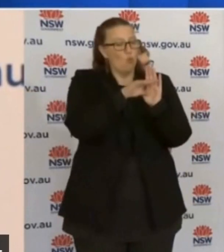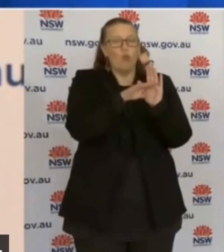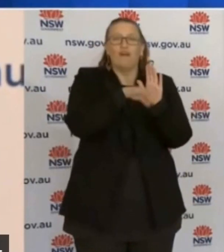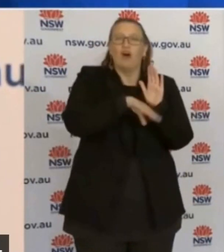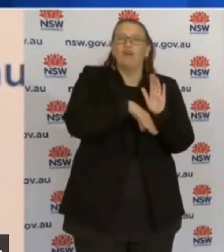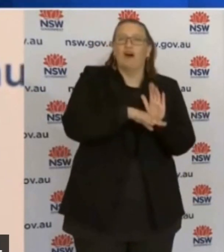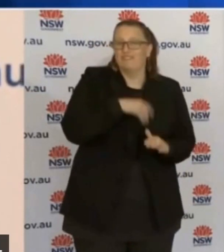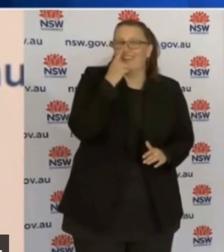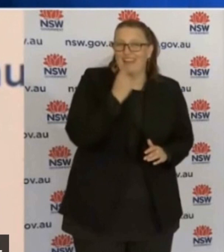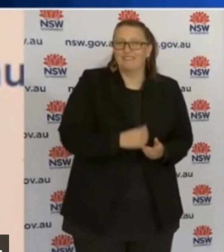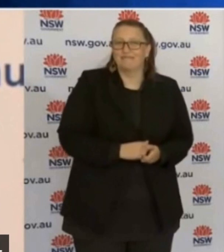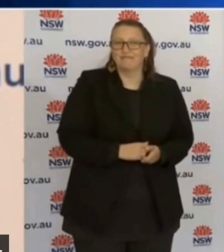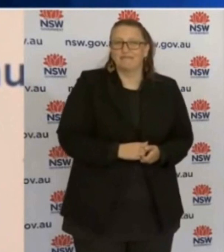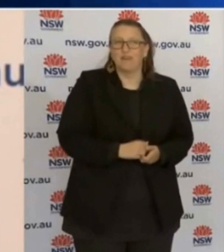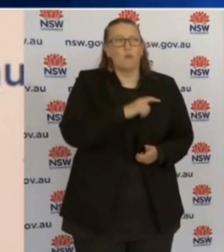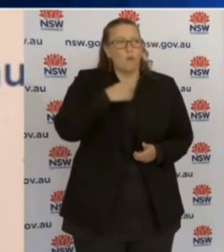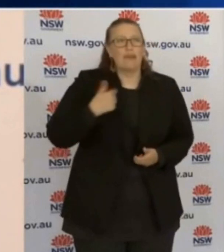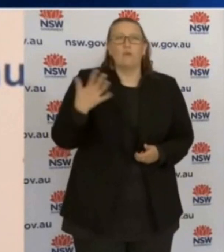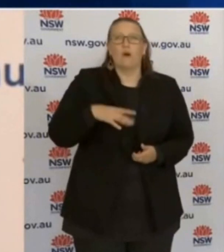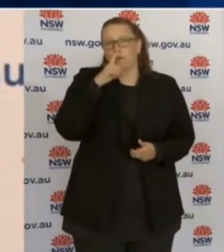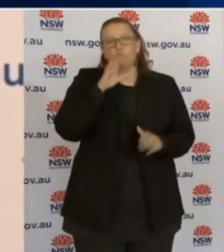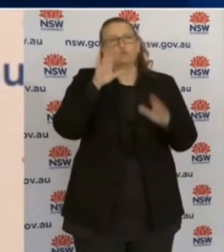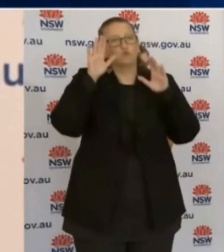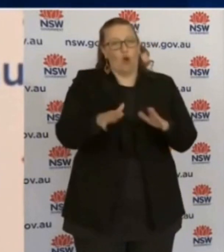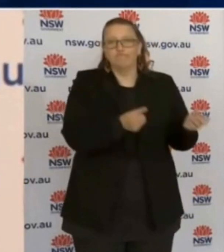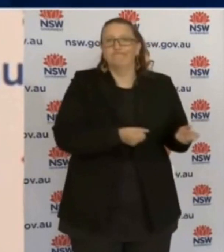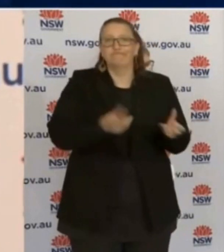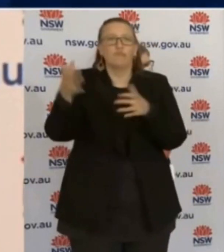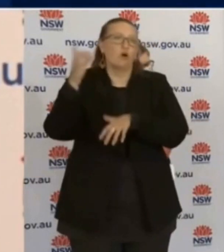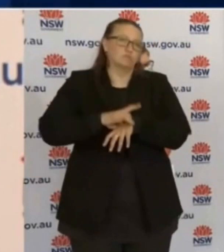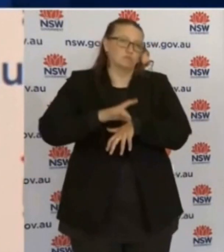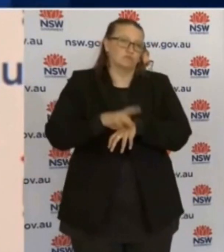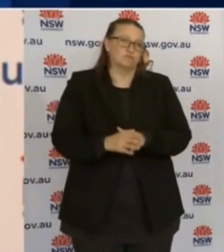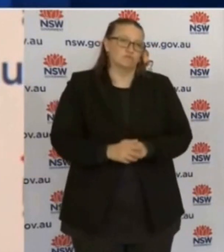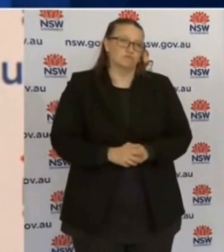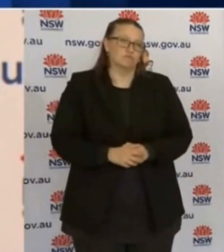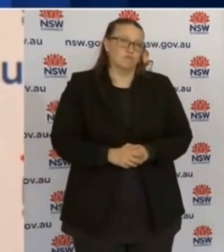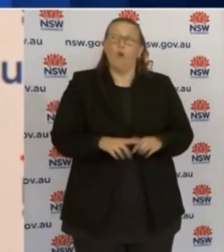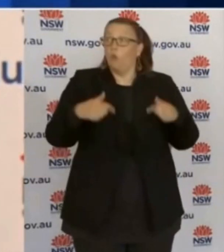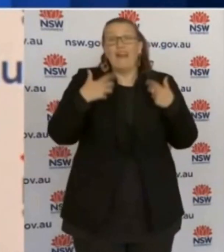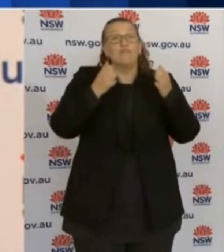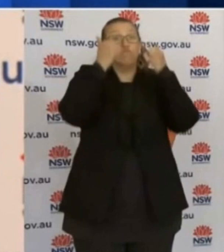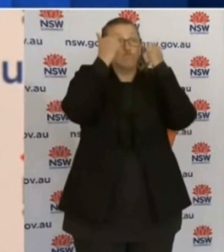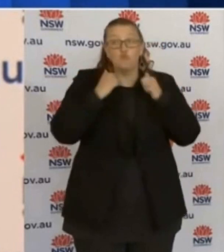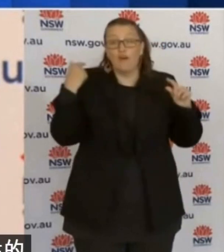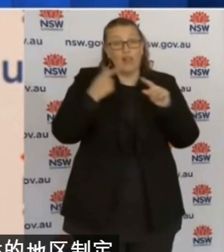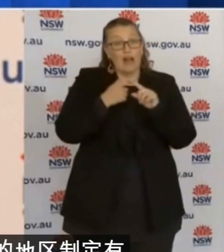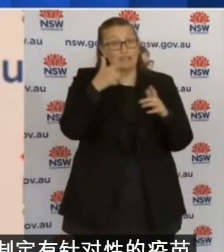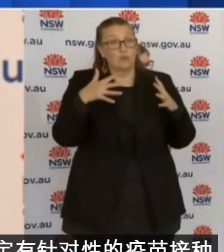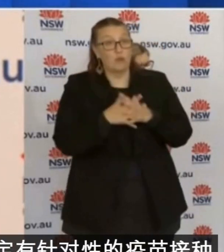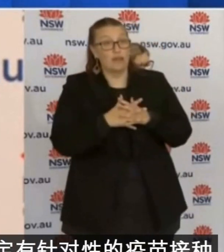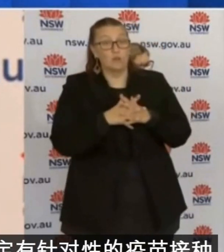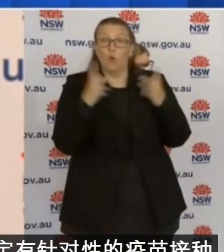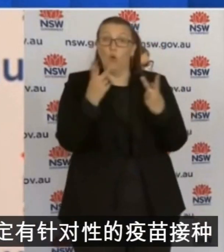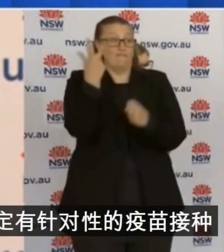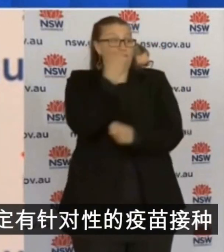few weeks is confirmation that vaccination prevents people ending up in hospital. Vaccination reduces the spread, so a